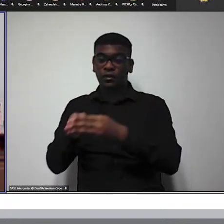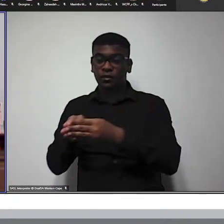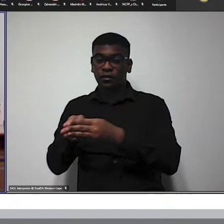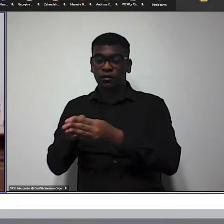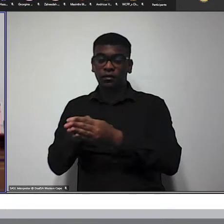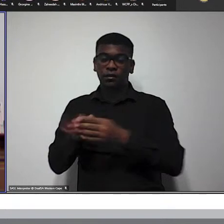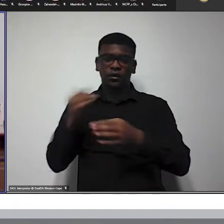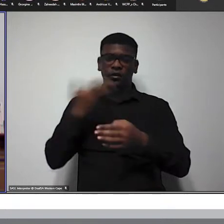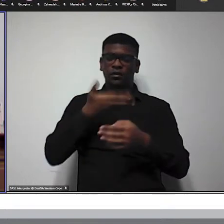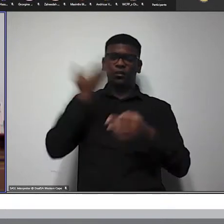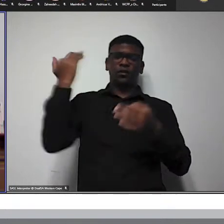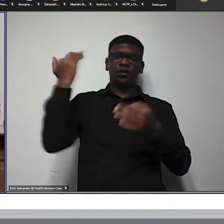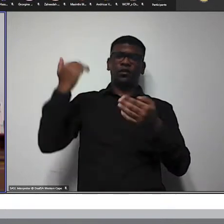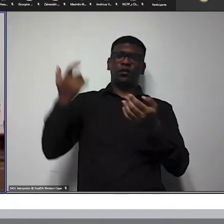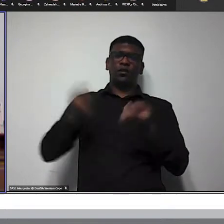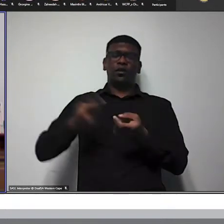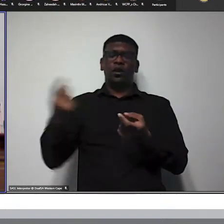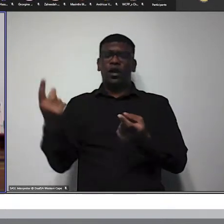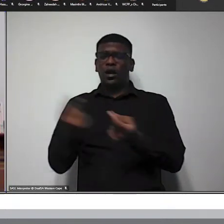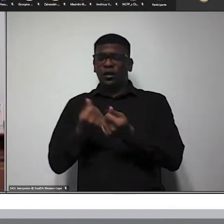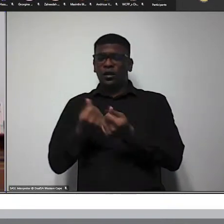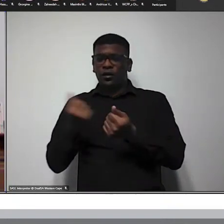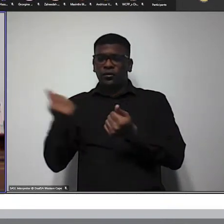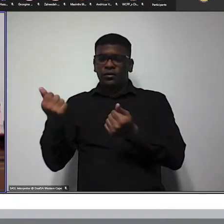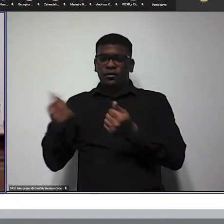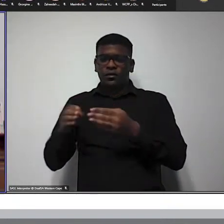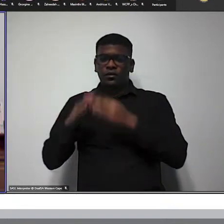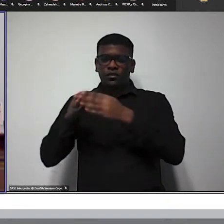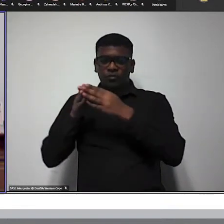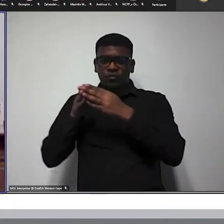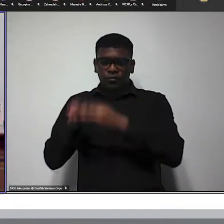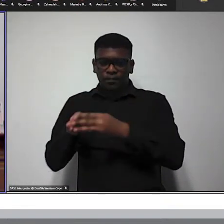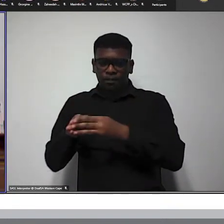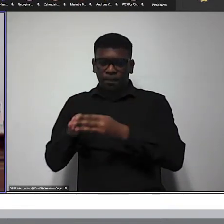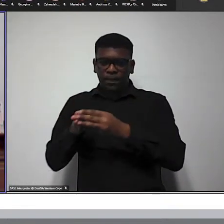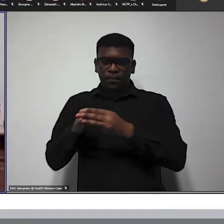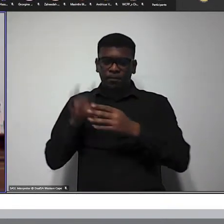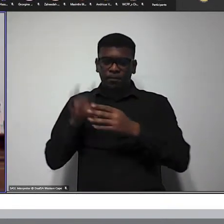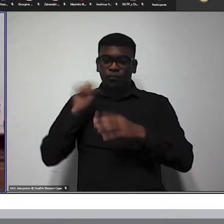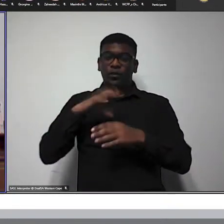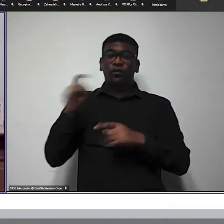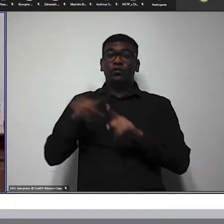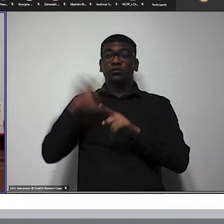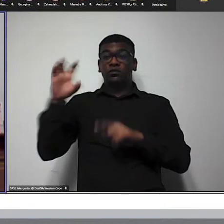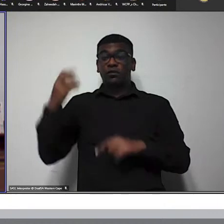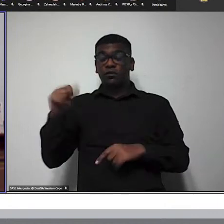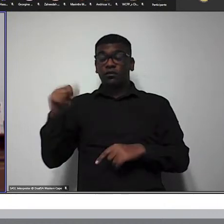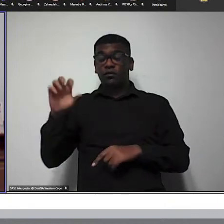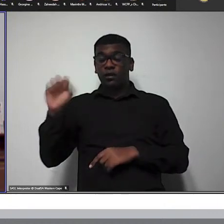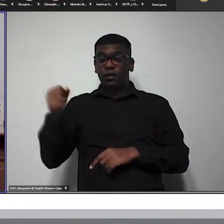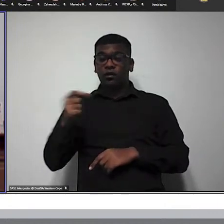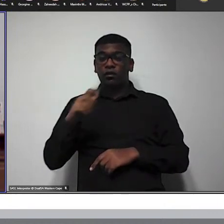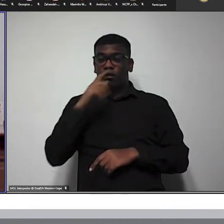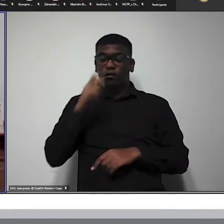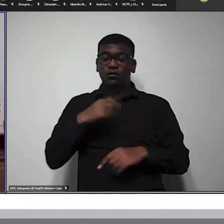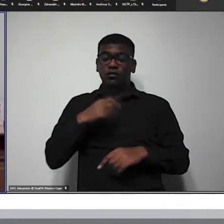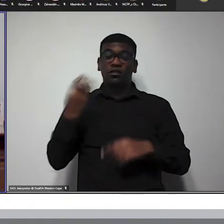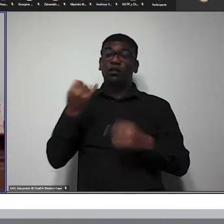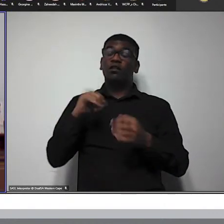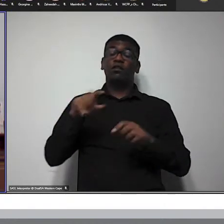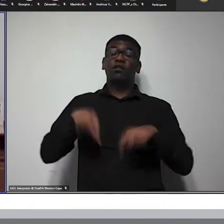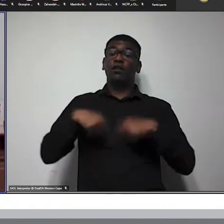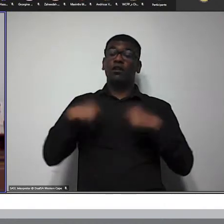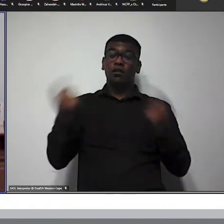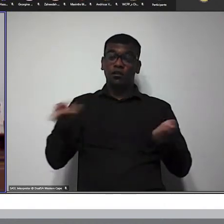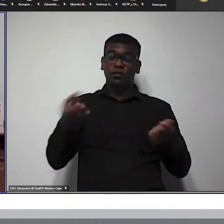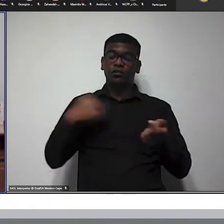what component of the cost of a landed product is shipping. Ilse, if you could venture to answer that, or if we can't, we can always find that